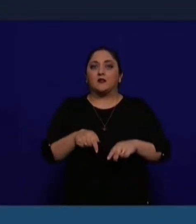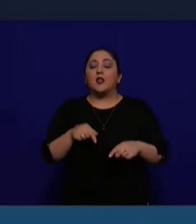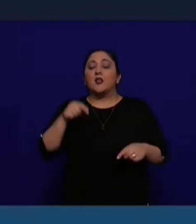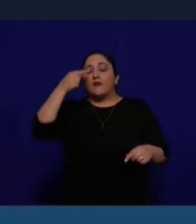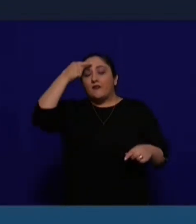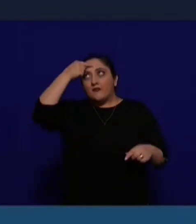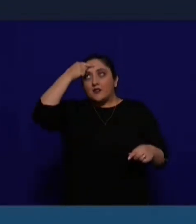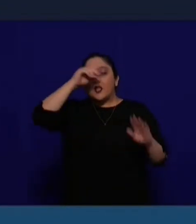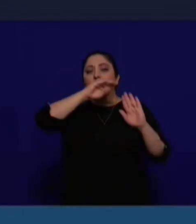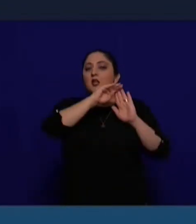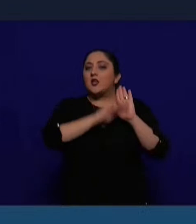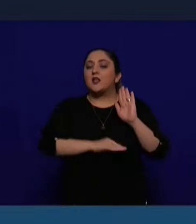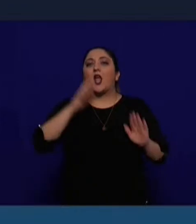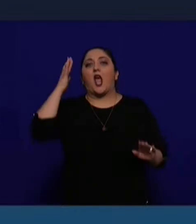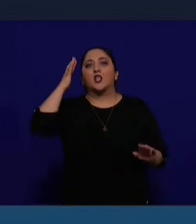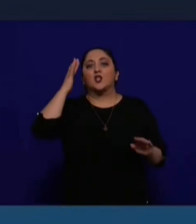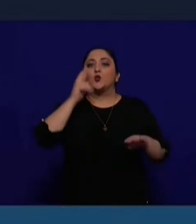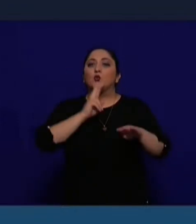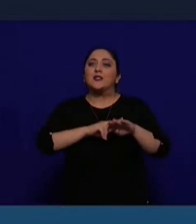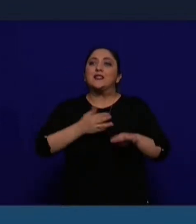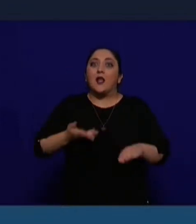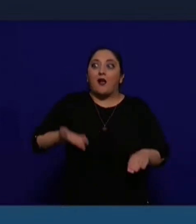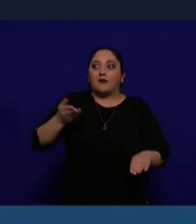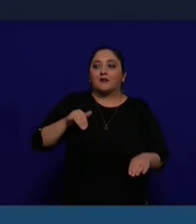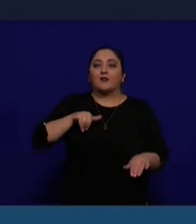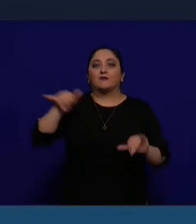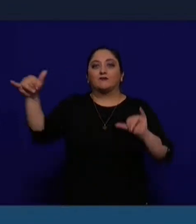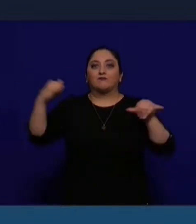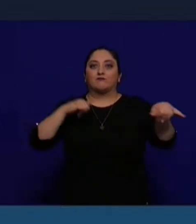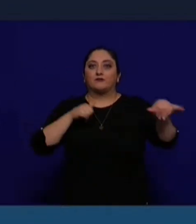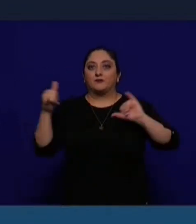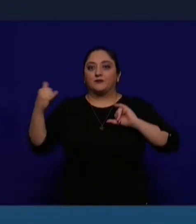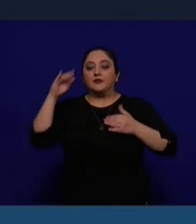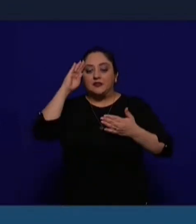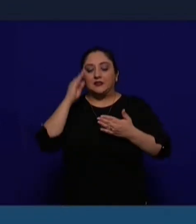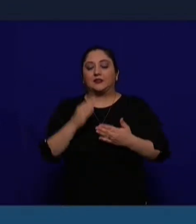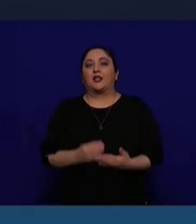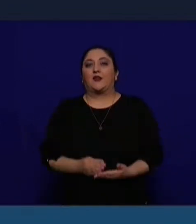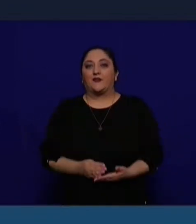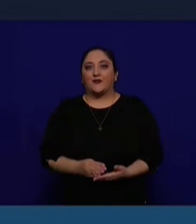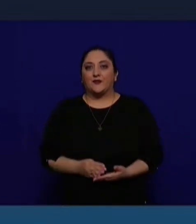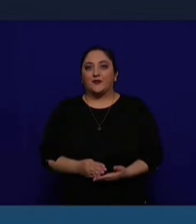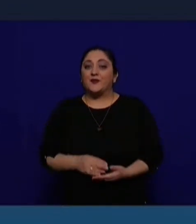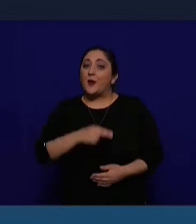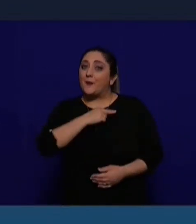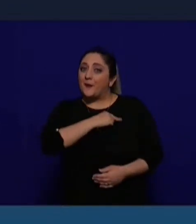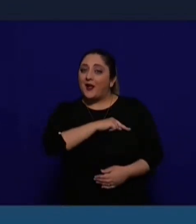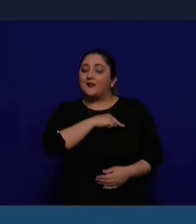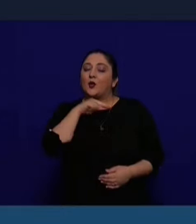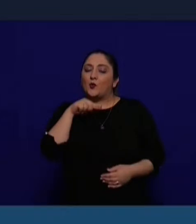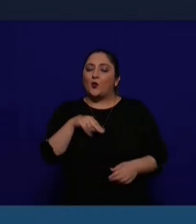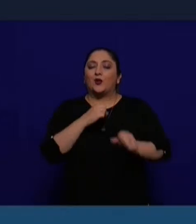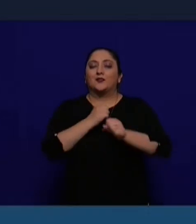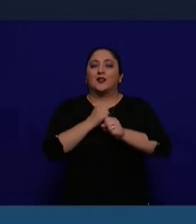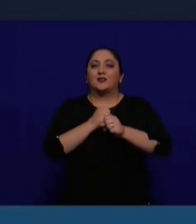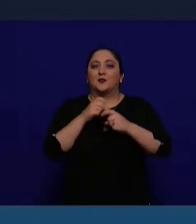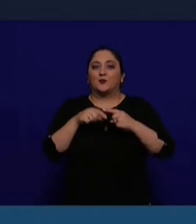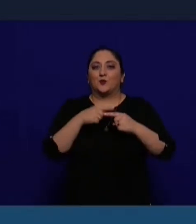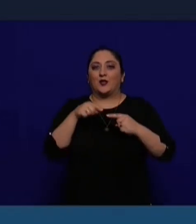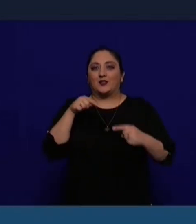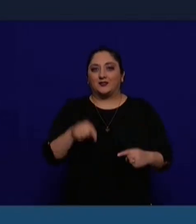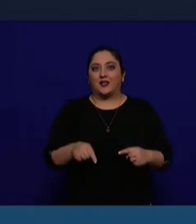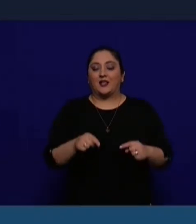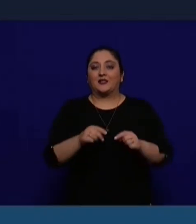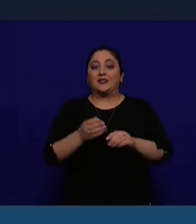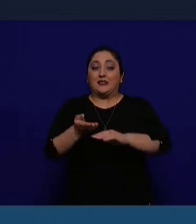riskju meta huma jkunu qegħdin jivvjaġġaw. U dik tkun qed toffrilhom il-protezzjoni wkoll. U Malta wkoll qiegħda taħdem fuq dan il-Green